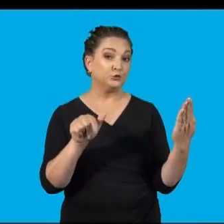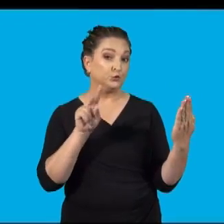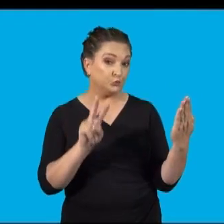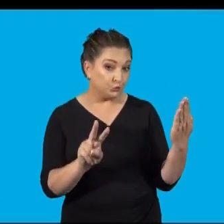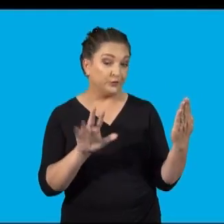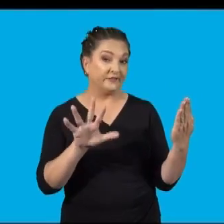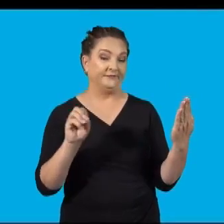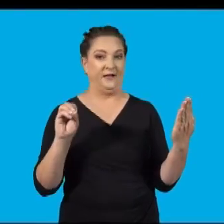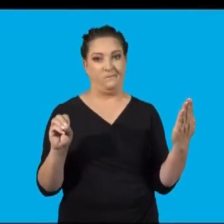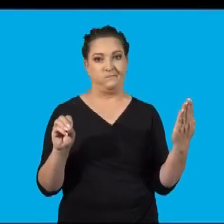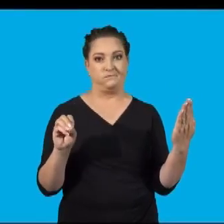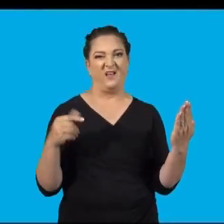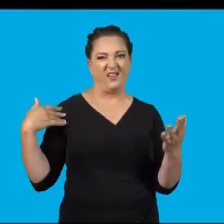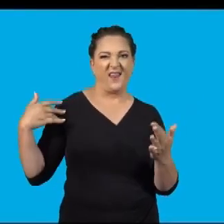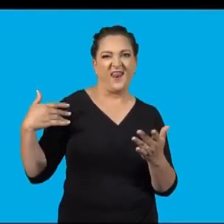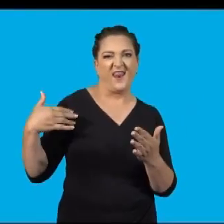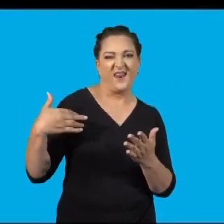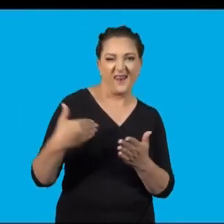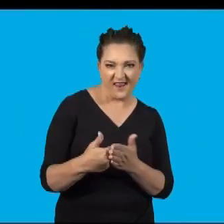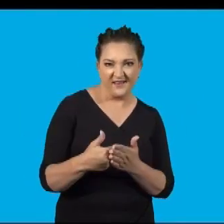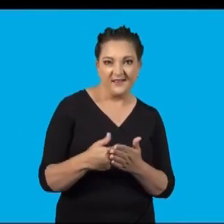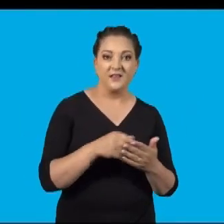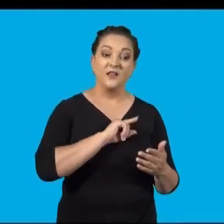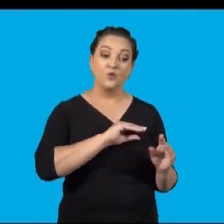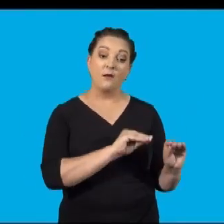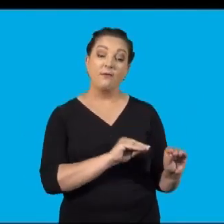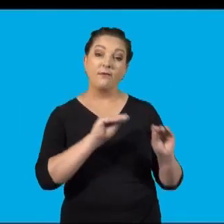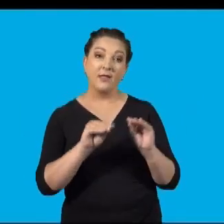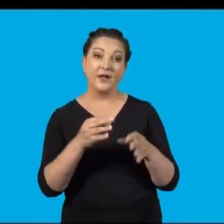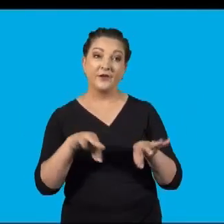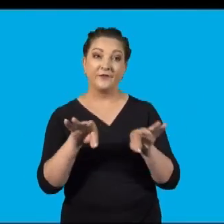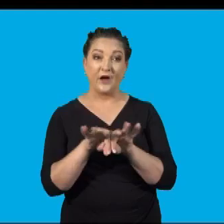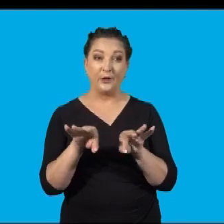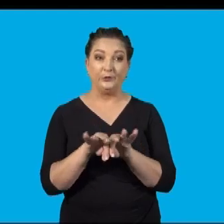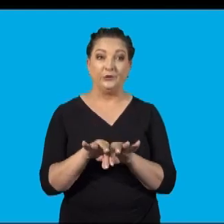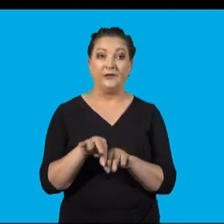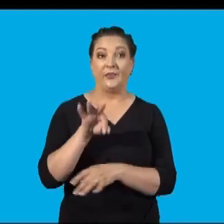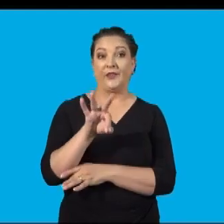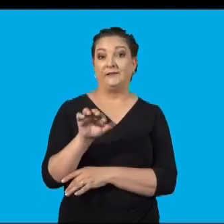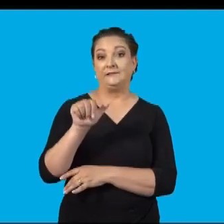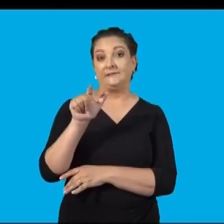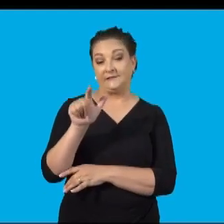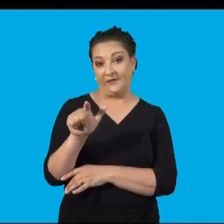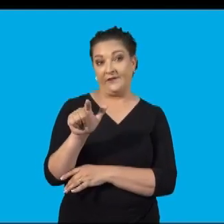the 262,500, which is the accumulated. So the carrying value was 37.5.